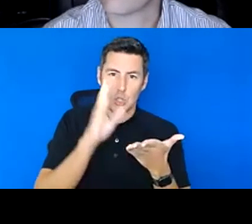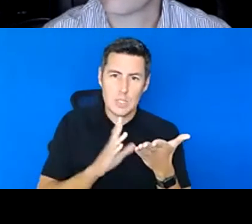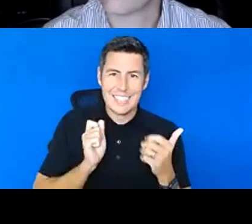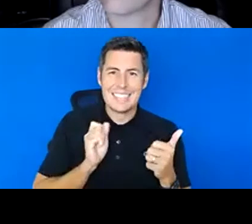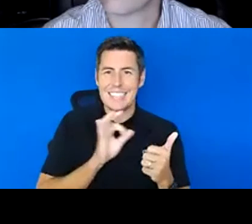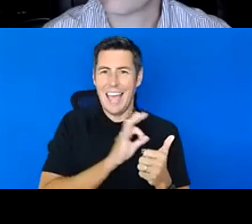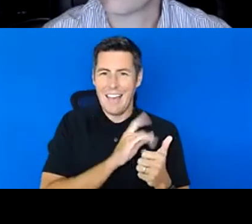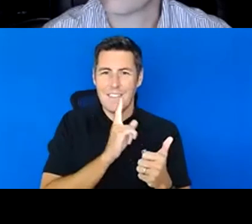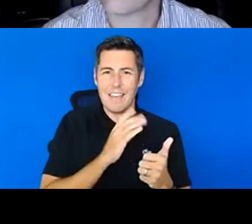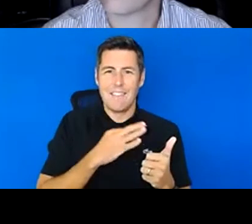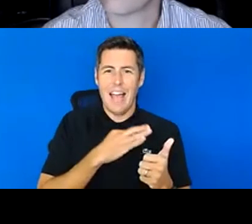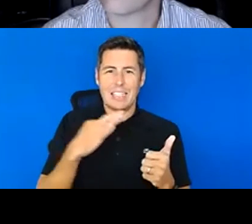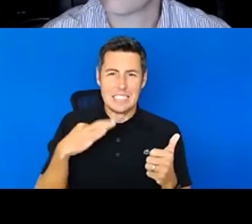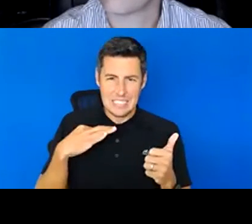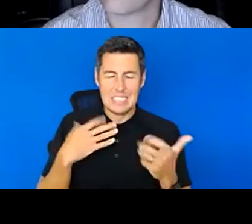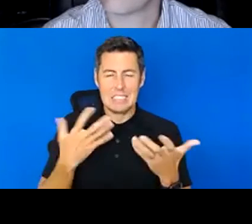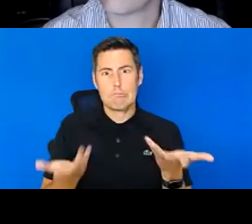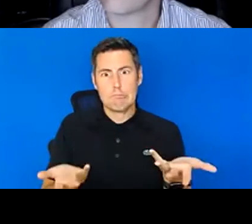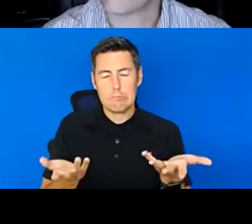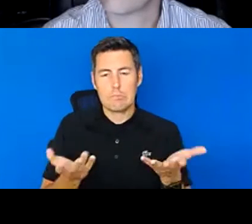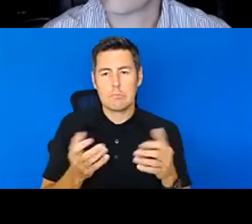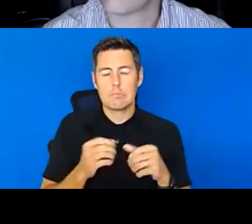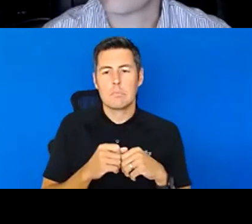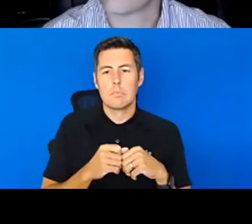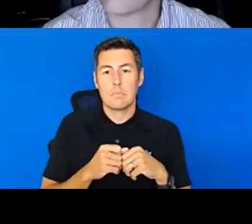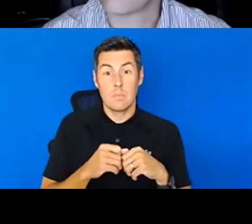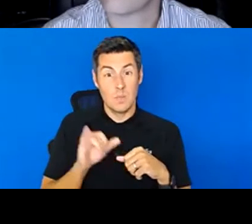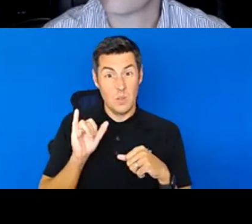I correct in assuming that this is within the purview of the board?